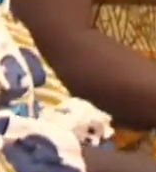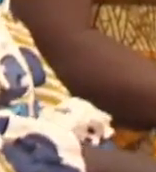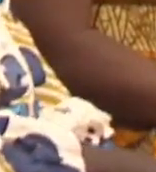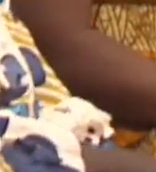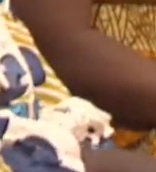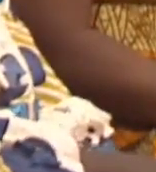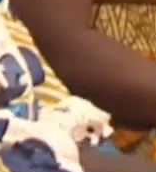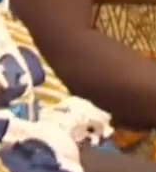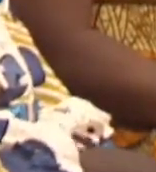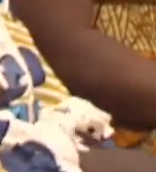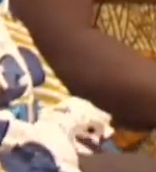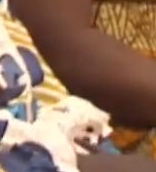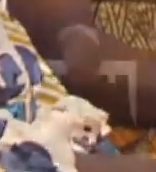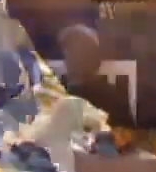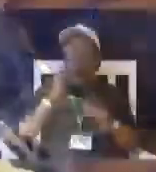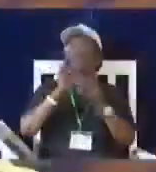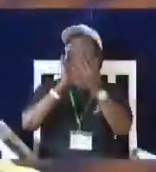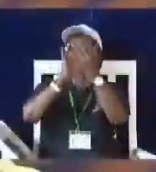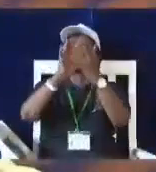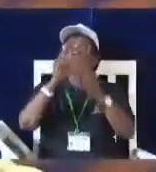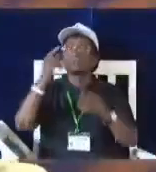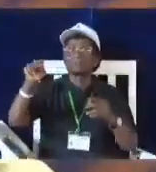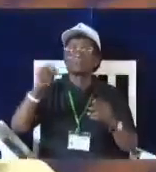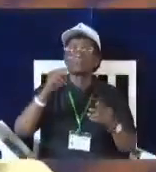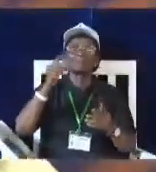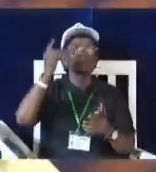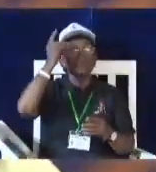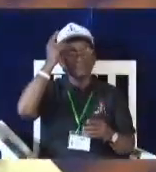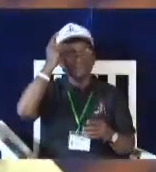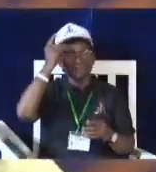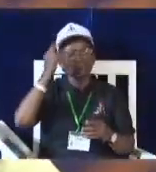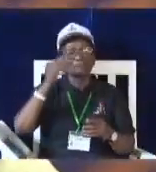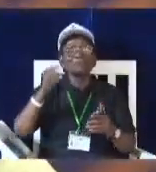unless you are full of the Holy Spirit.